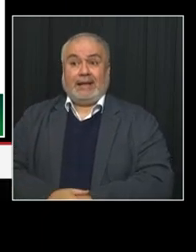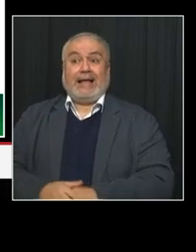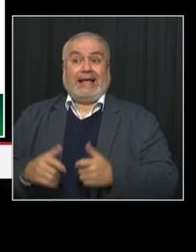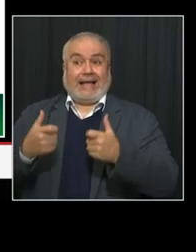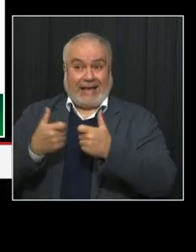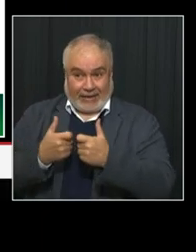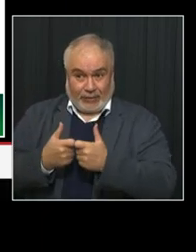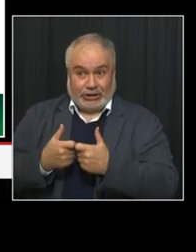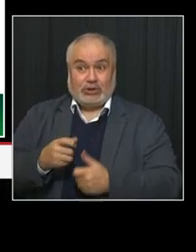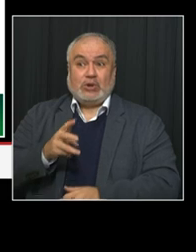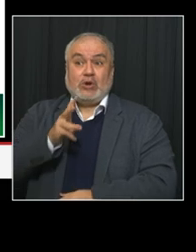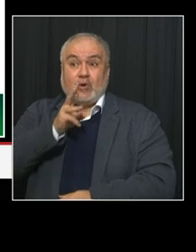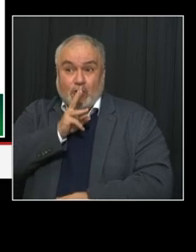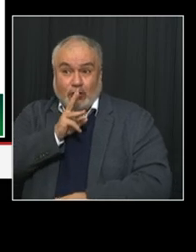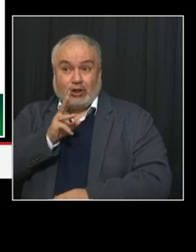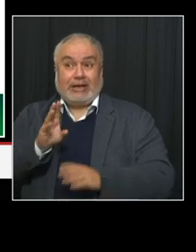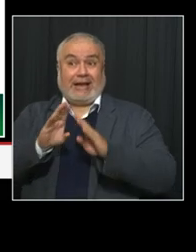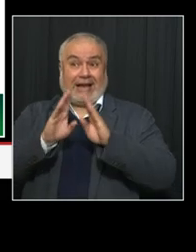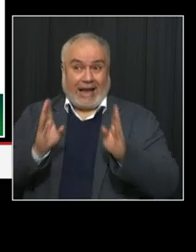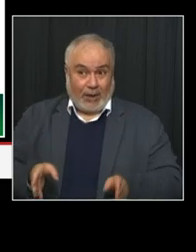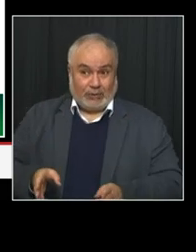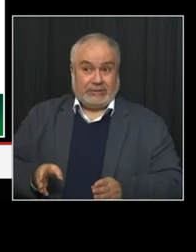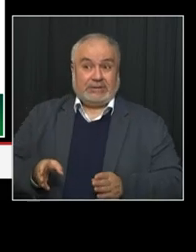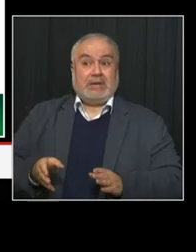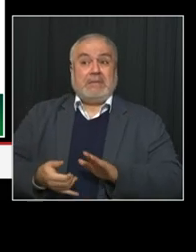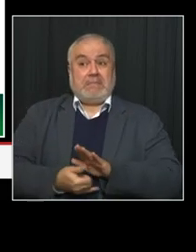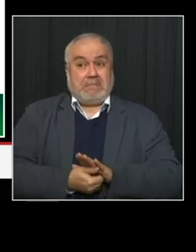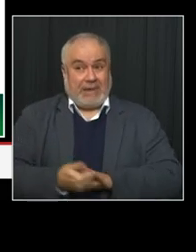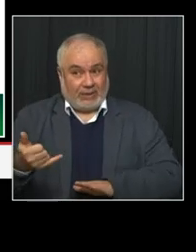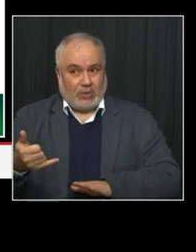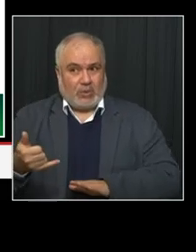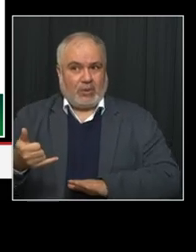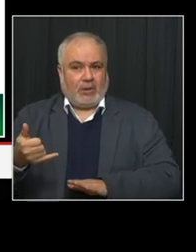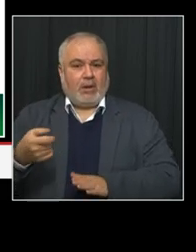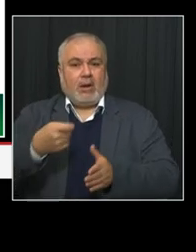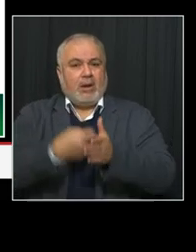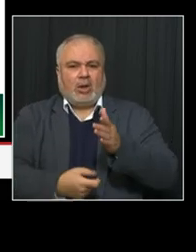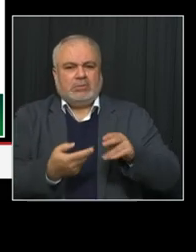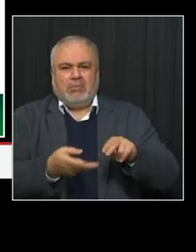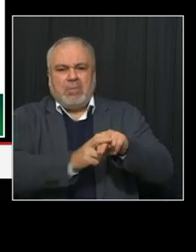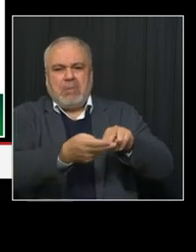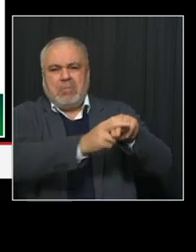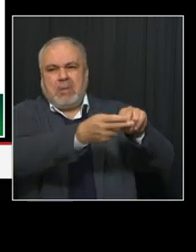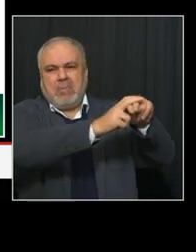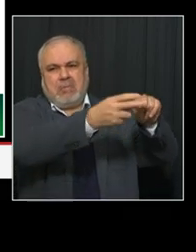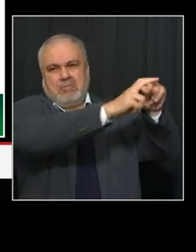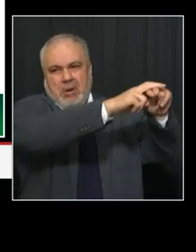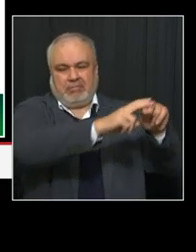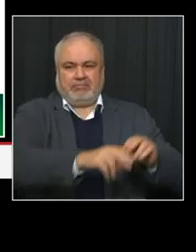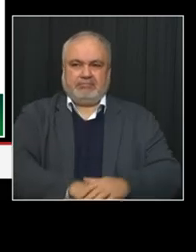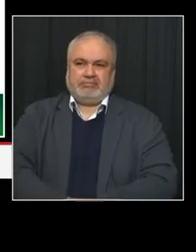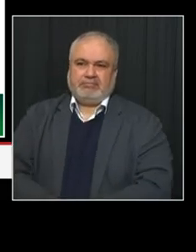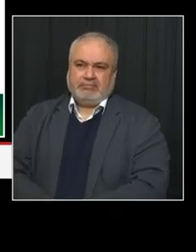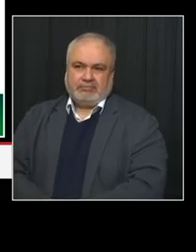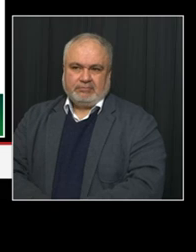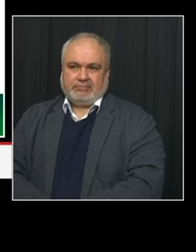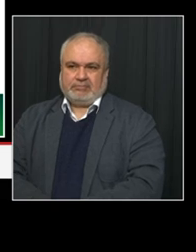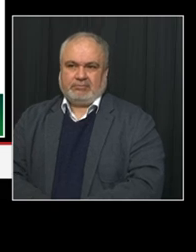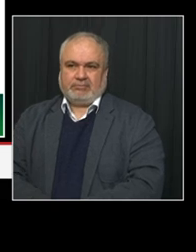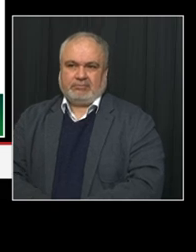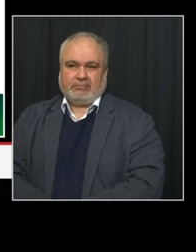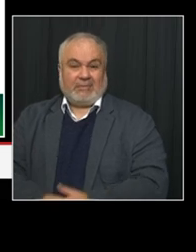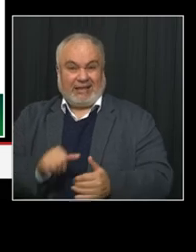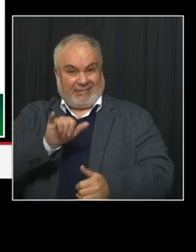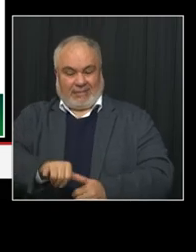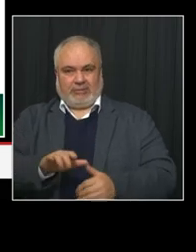have increases in our metro system. So these are some of the challenges that we will face as we put this budget together. And what we will think about,